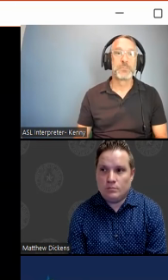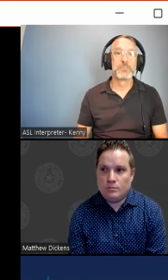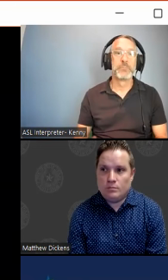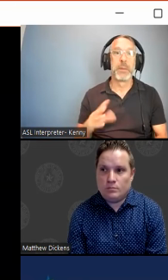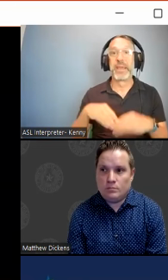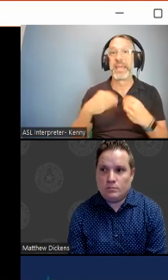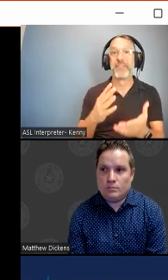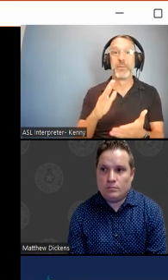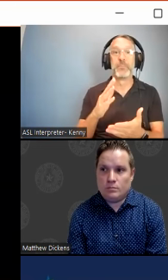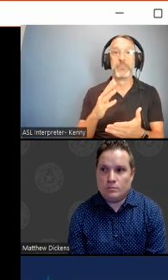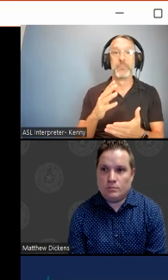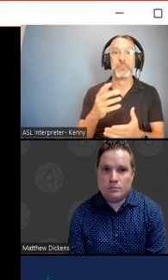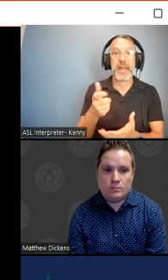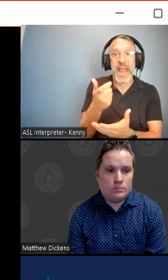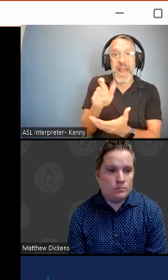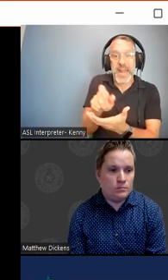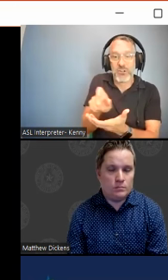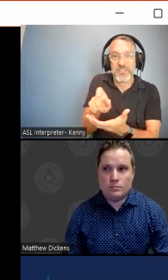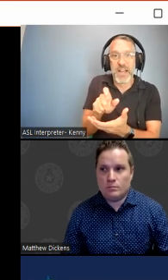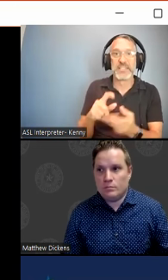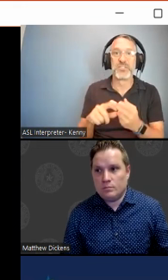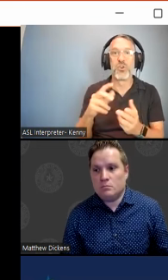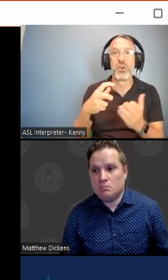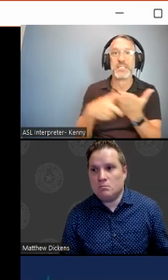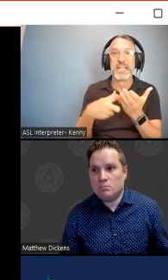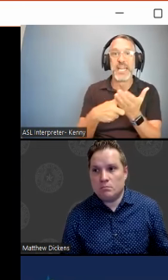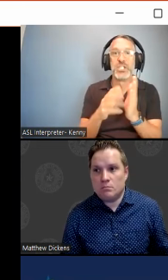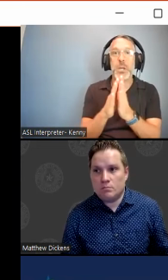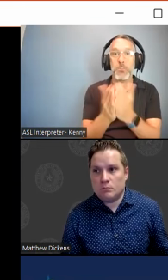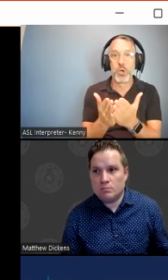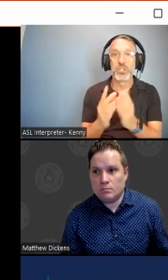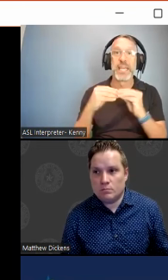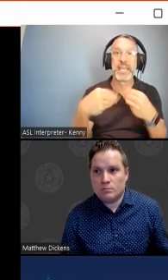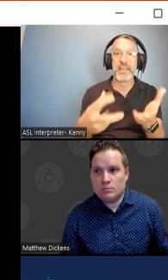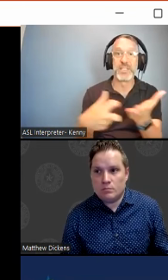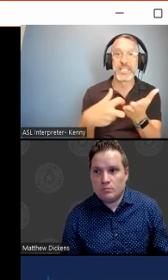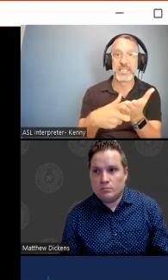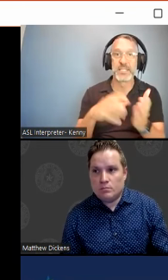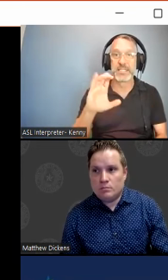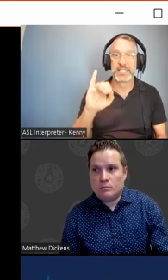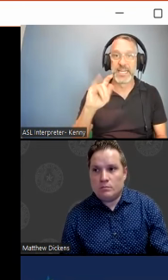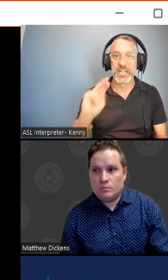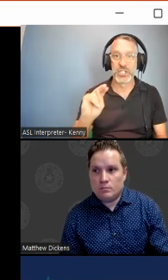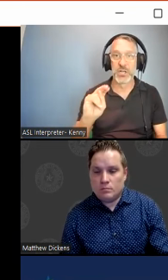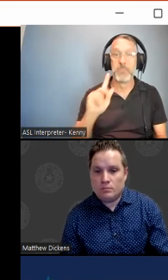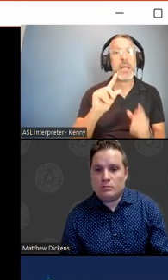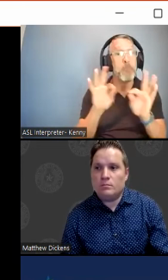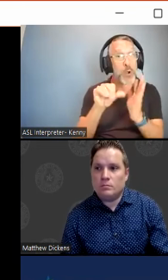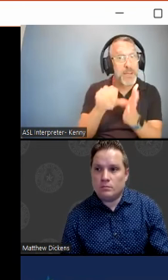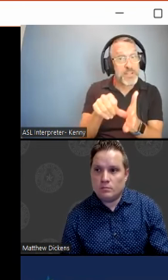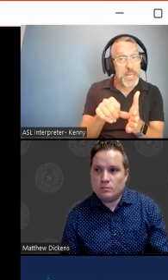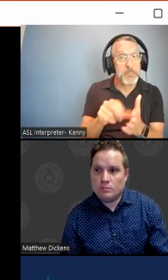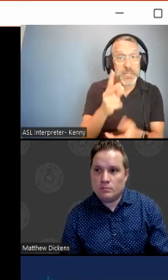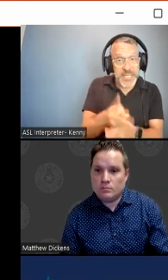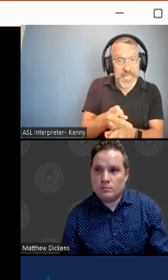them handheld devices or citation books so they can issue the citations. But you must emphasize that they must keep